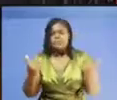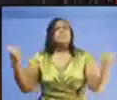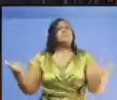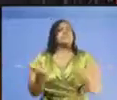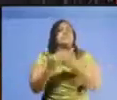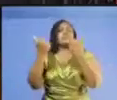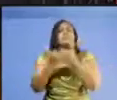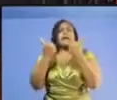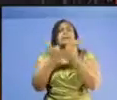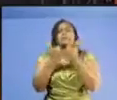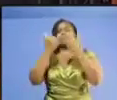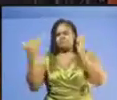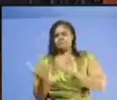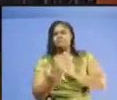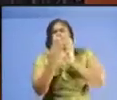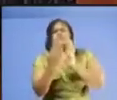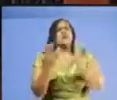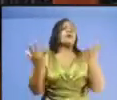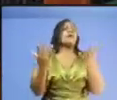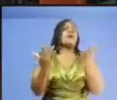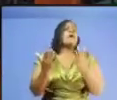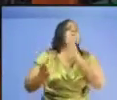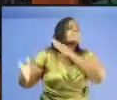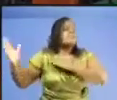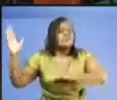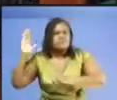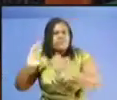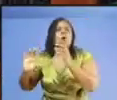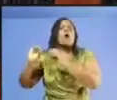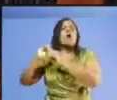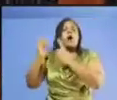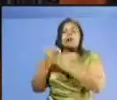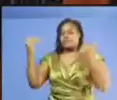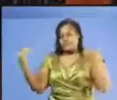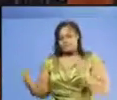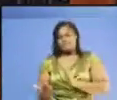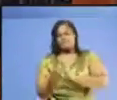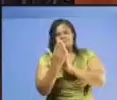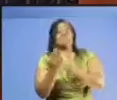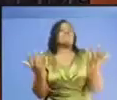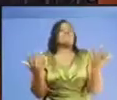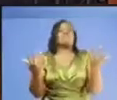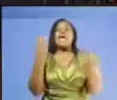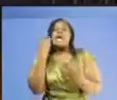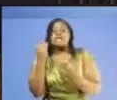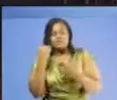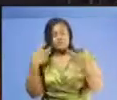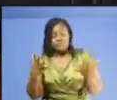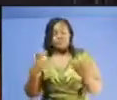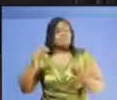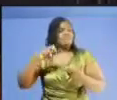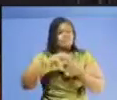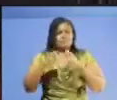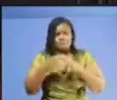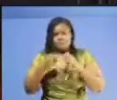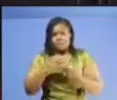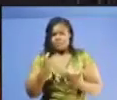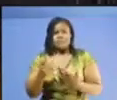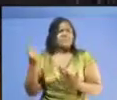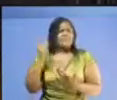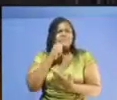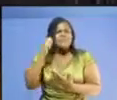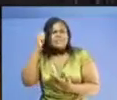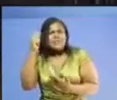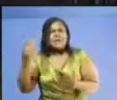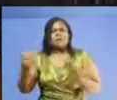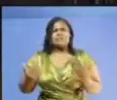are stuff that others have faced before you got here. Listen to me carefully. The issues you face, teenage stuff,